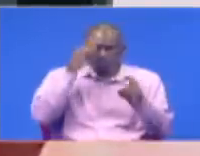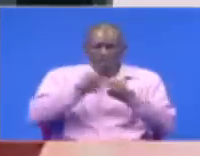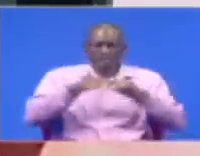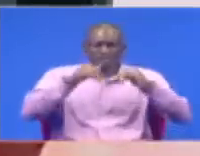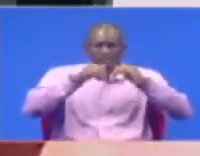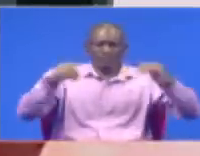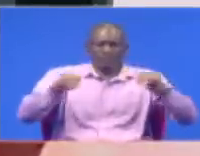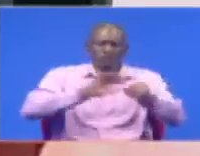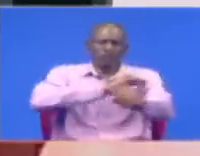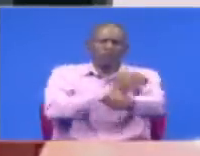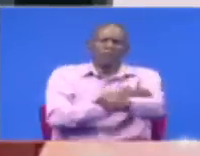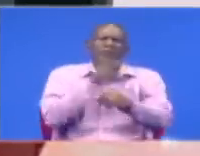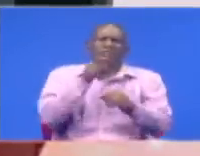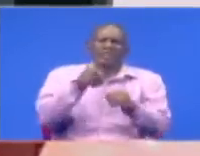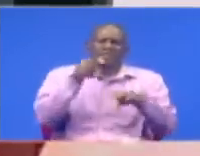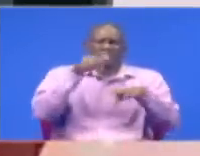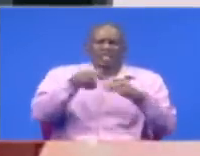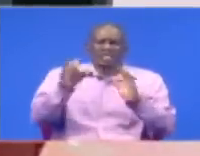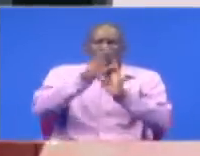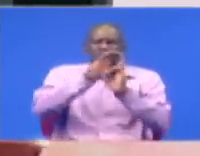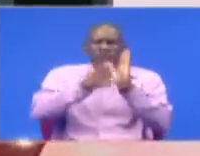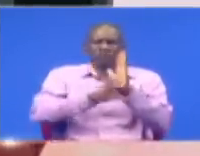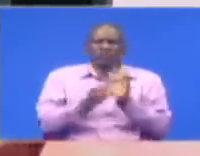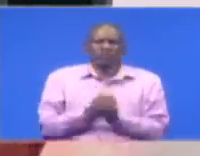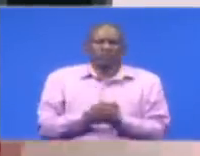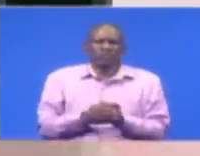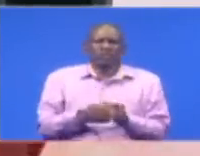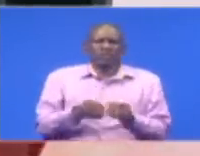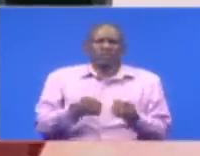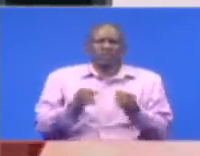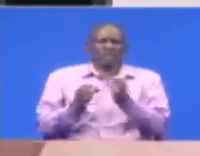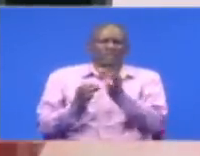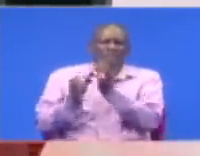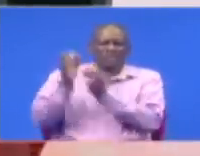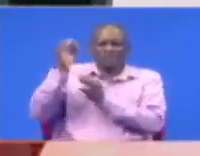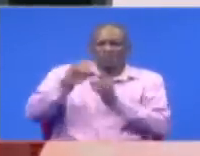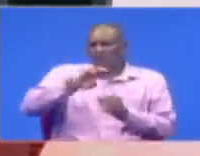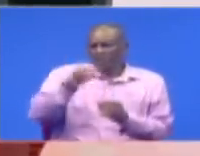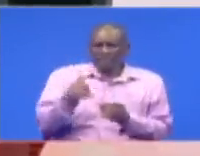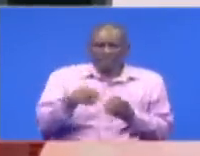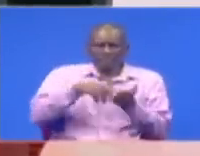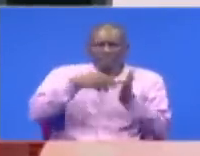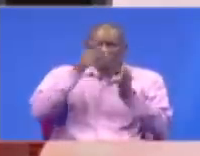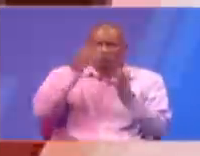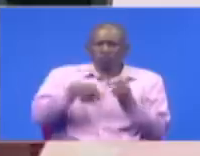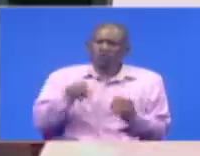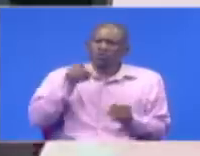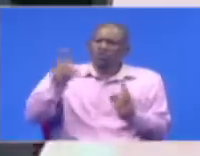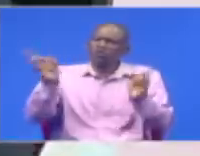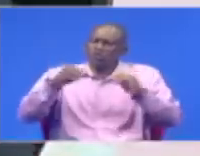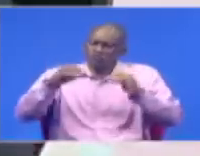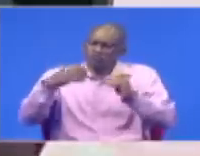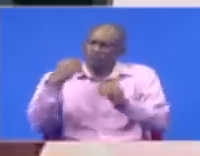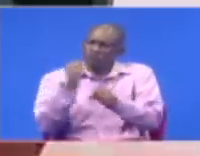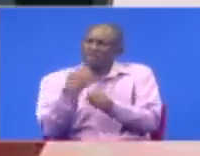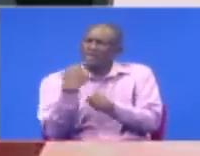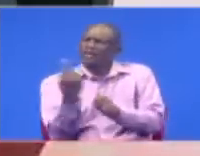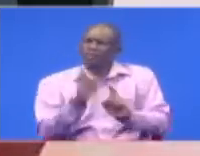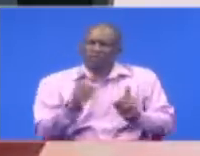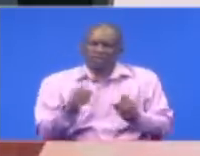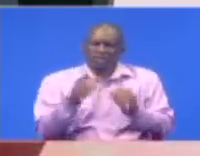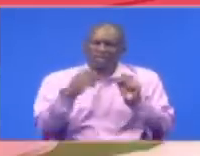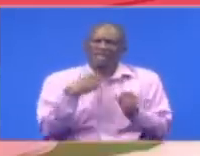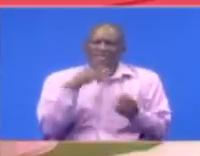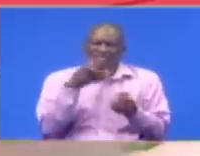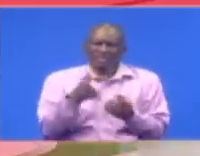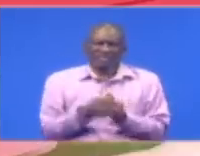of powers within our constitution. The interdependence meaning that you are not isolated. Could I say